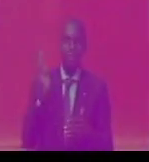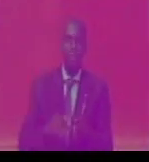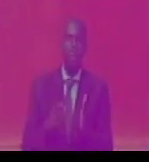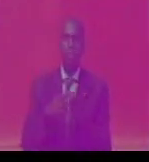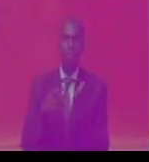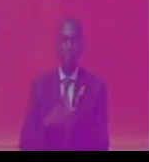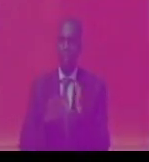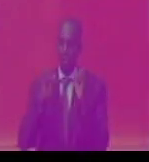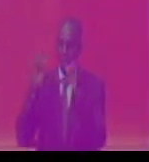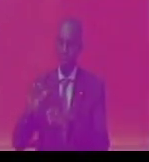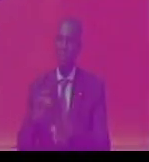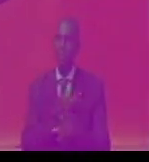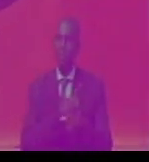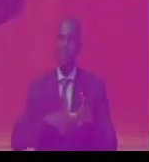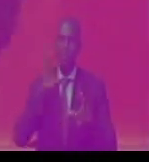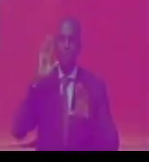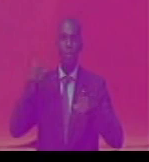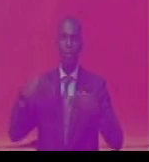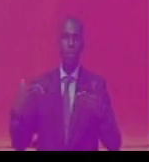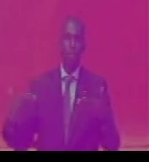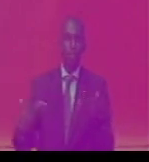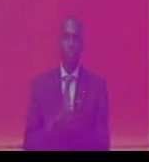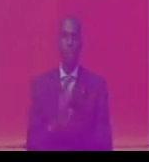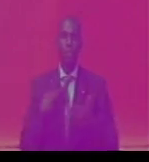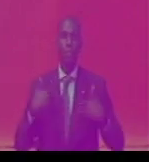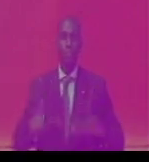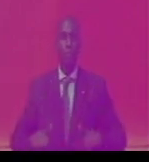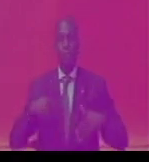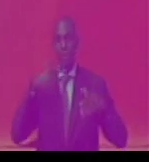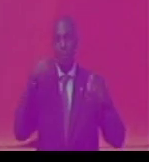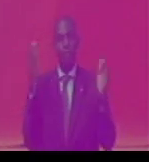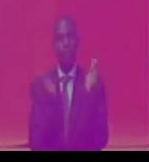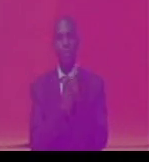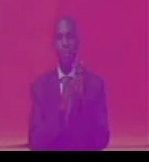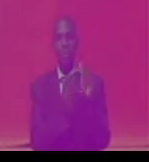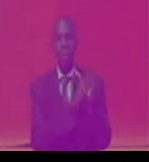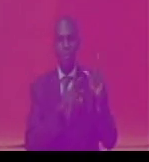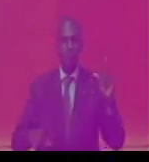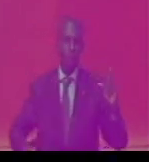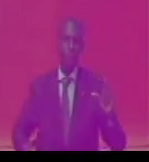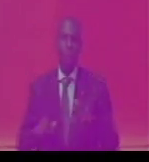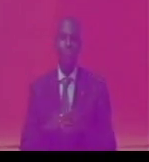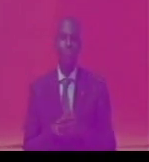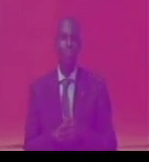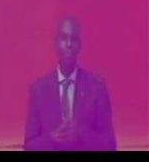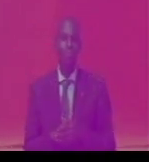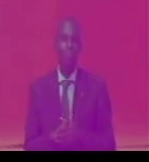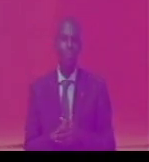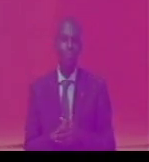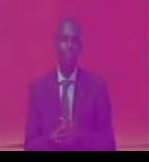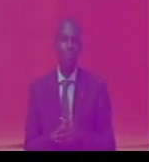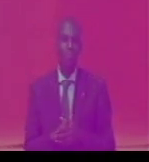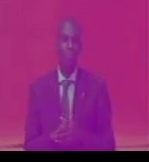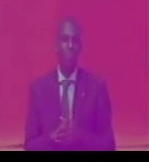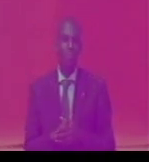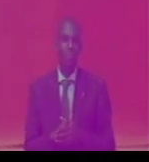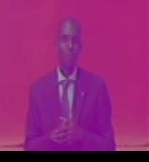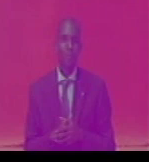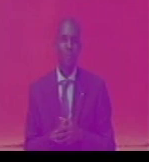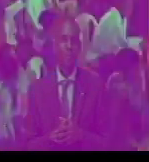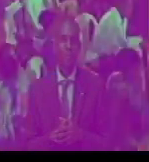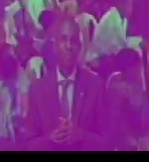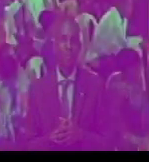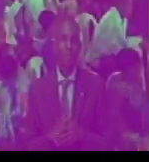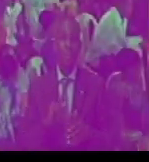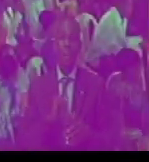Kado. I didn't come back with those results. And you are going to give me a new brand body, my brethren. Praise the